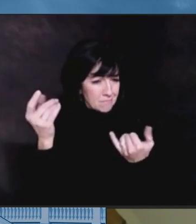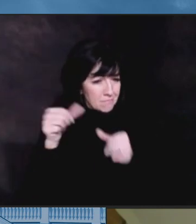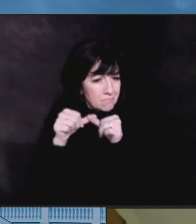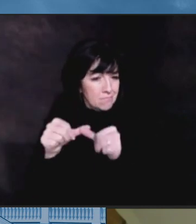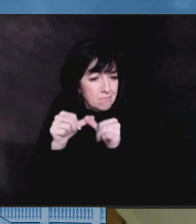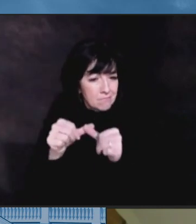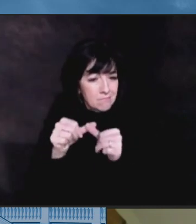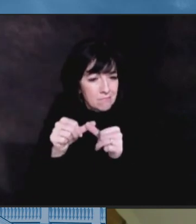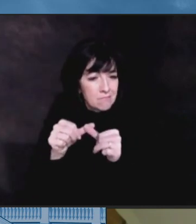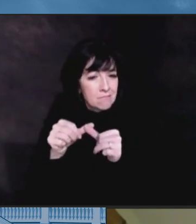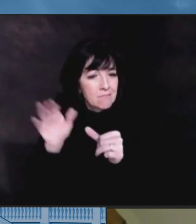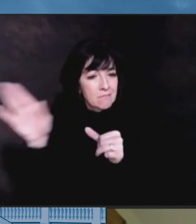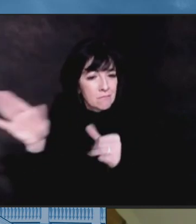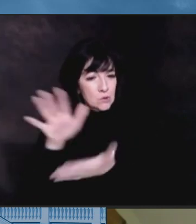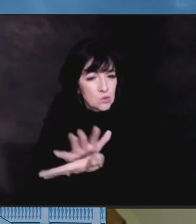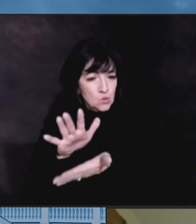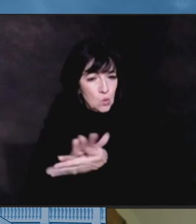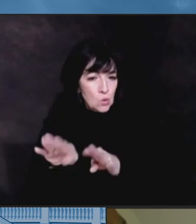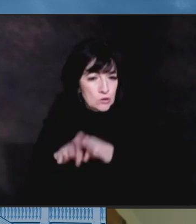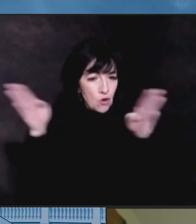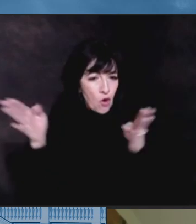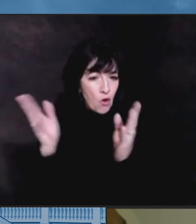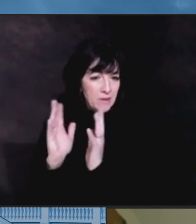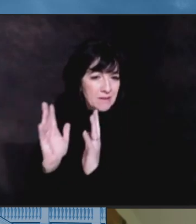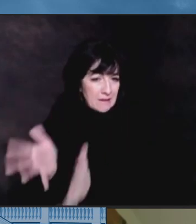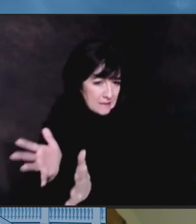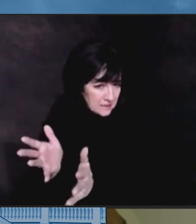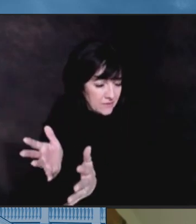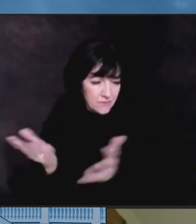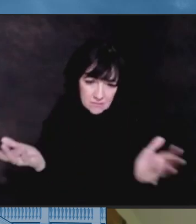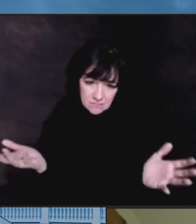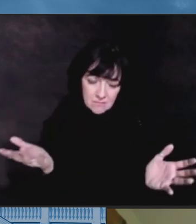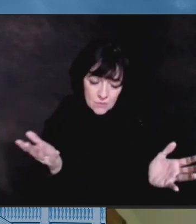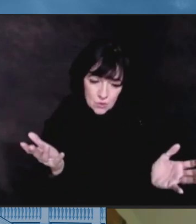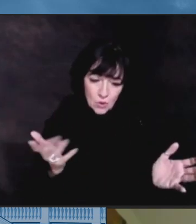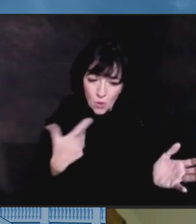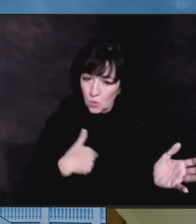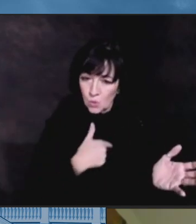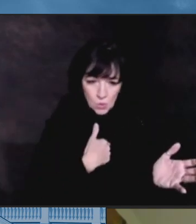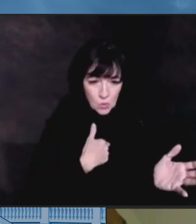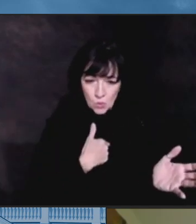measured approaches. And so for all the reasons that Governor Carney just